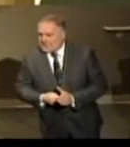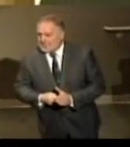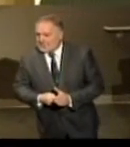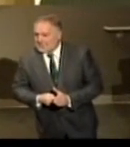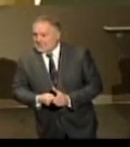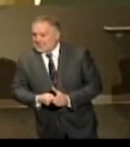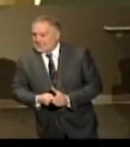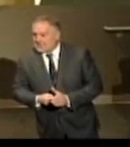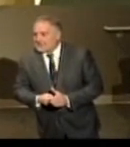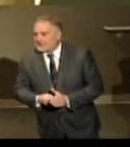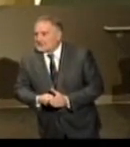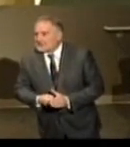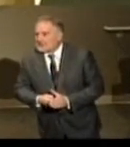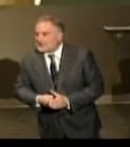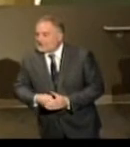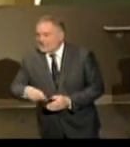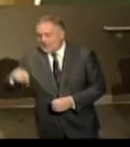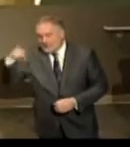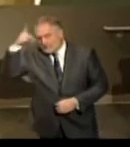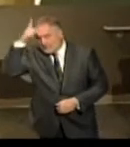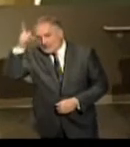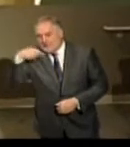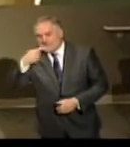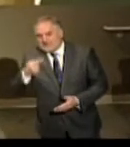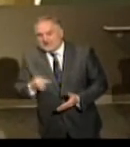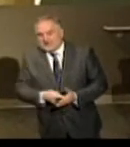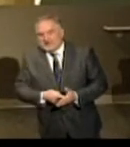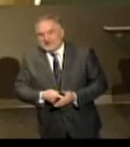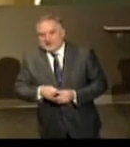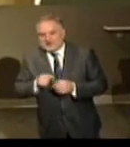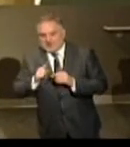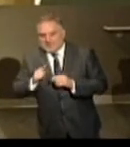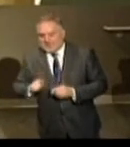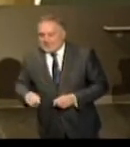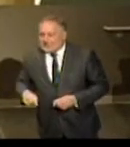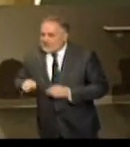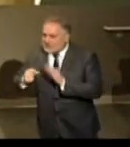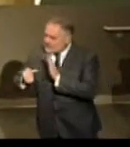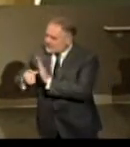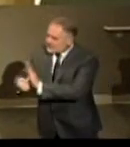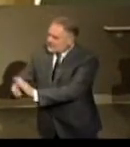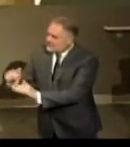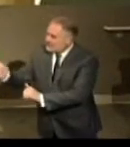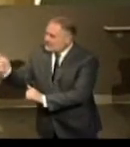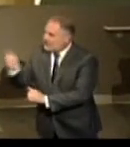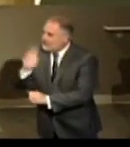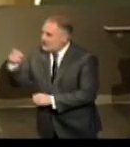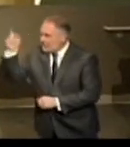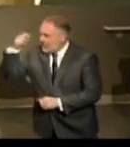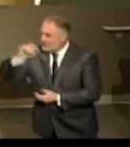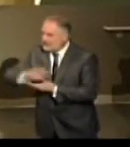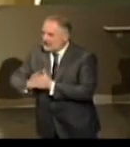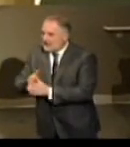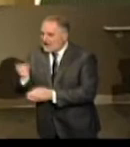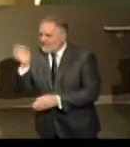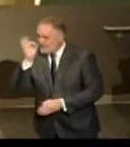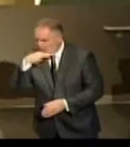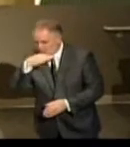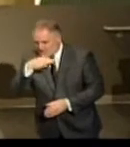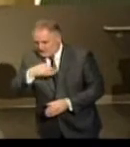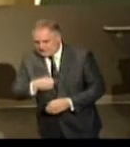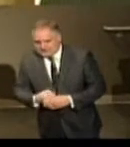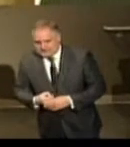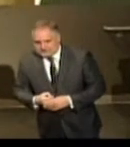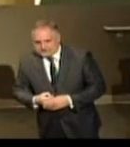no God, no God. Paul says this, professing themselves to be wise, they became